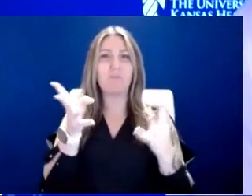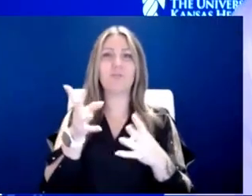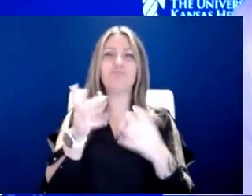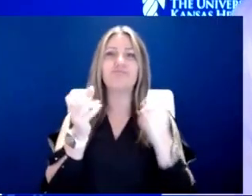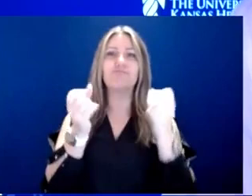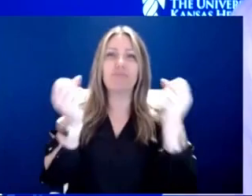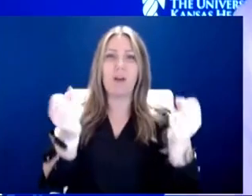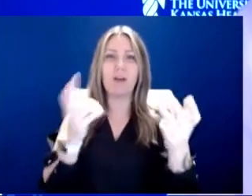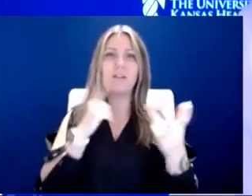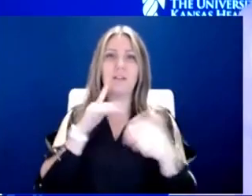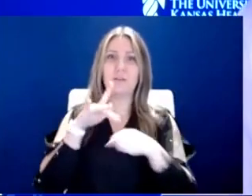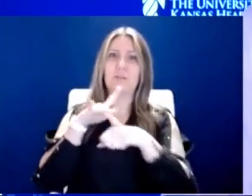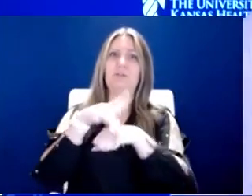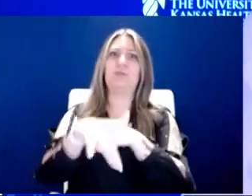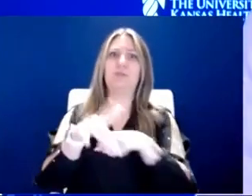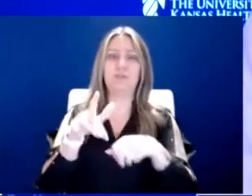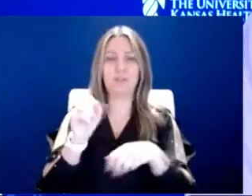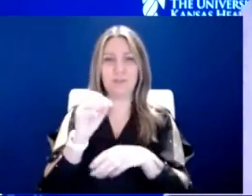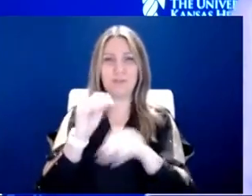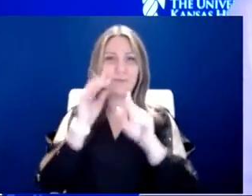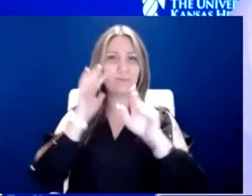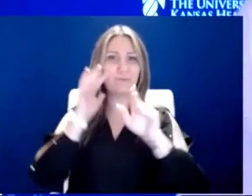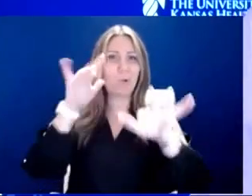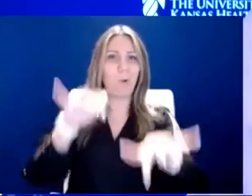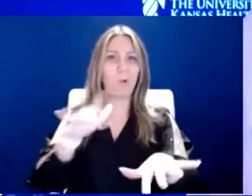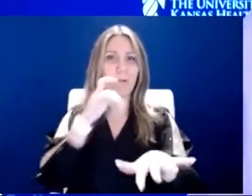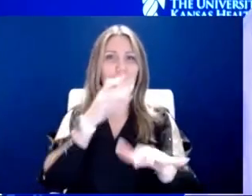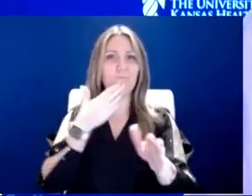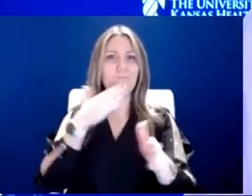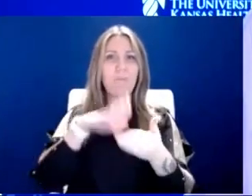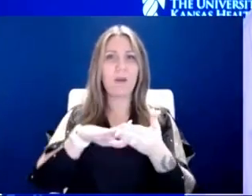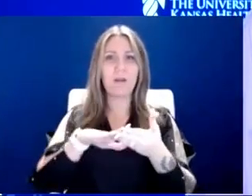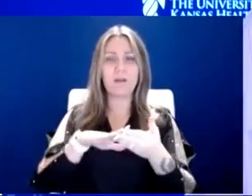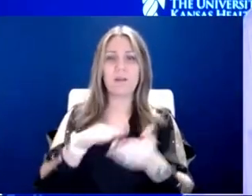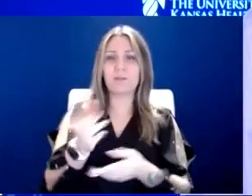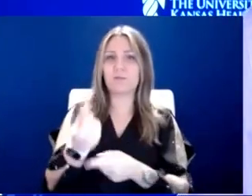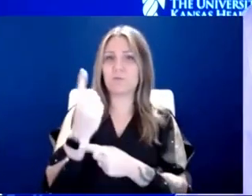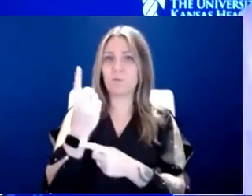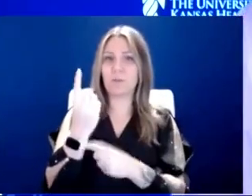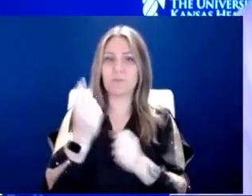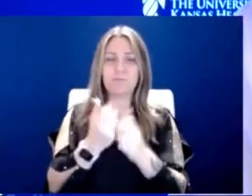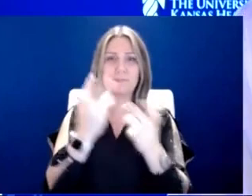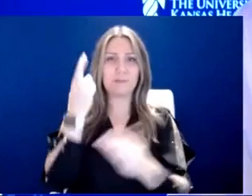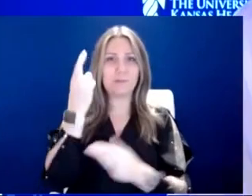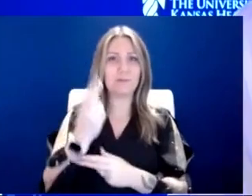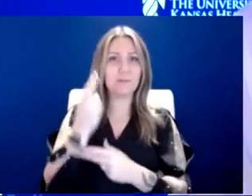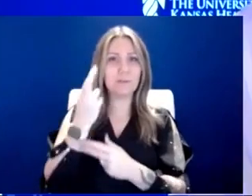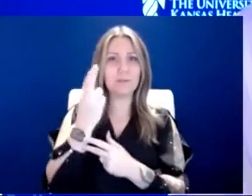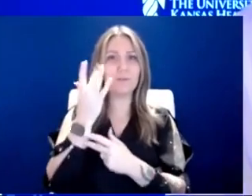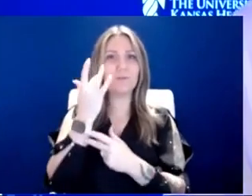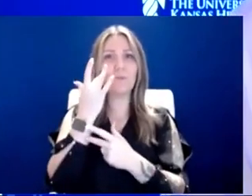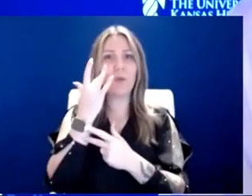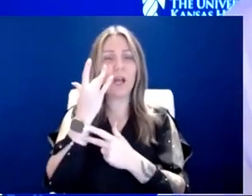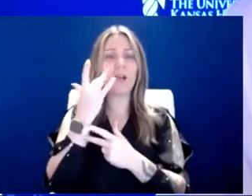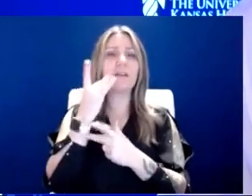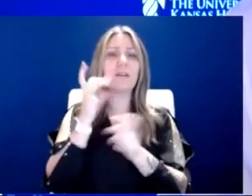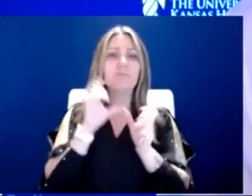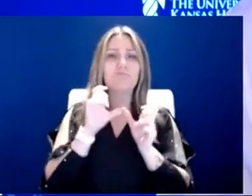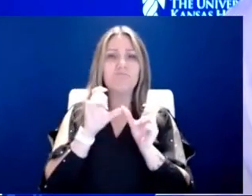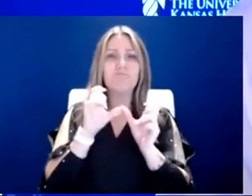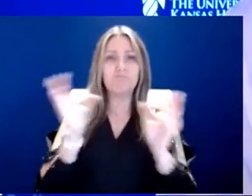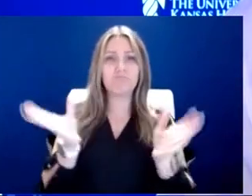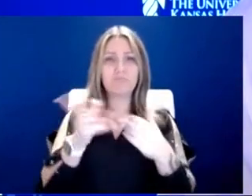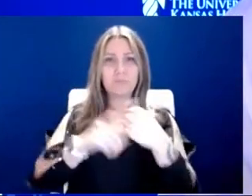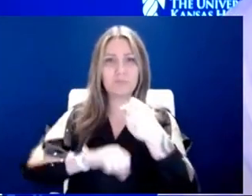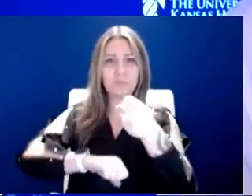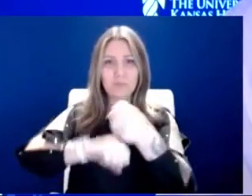wasn't as bad as it is right now. But I think this is one of the many reasons why we need to continue to endorse and promote